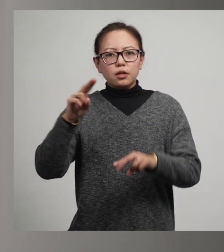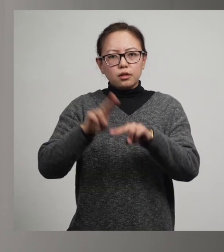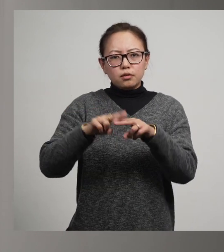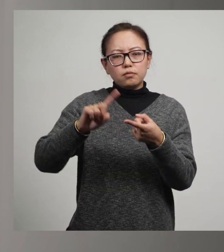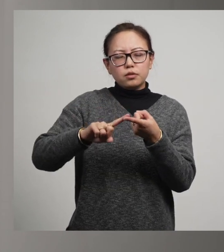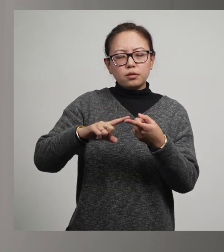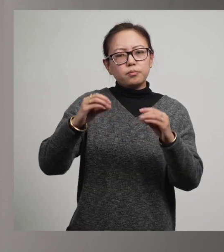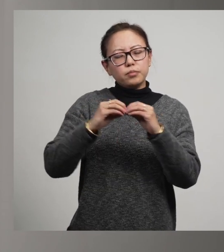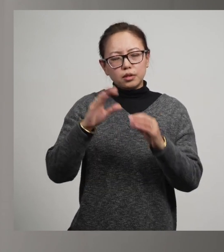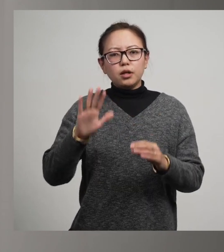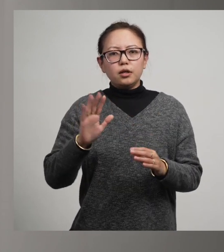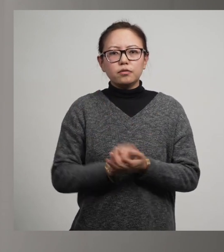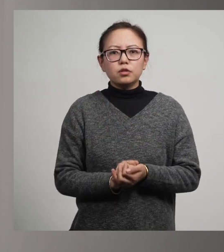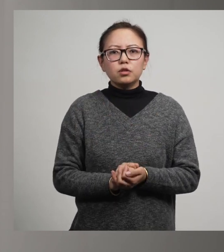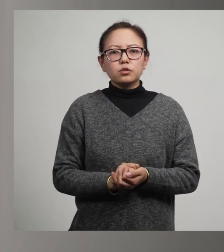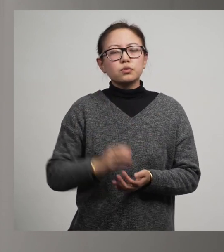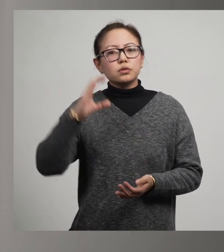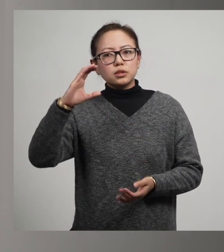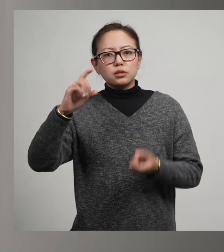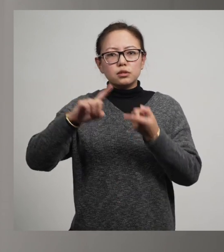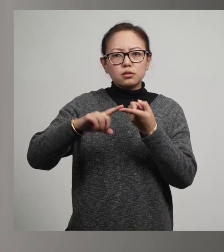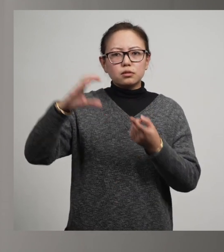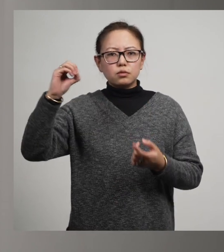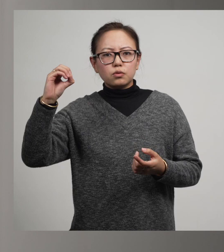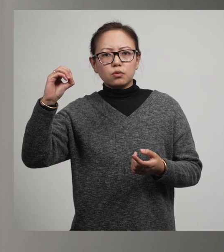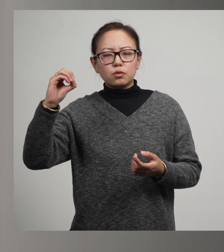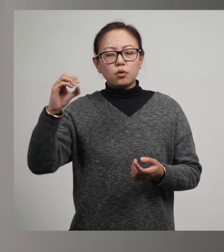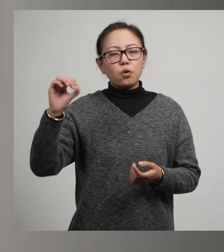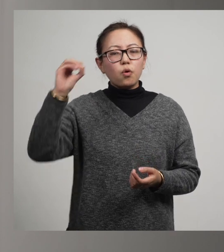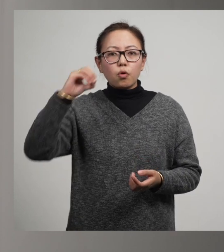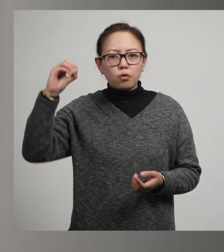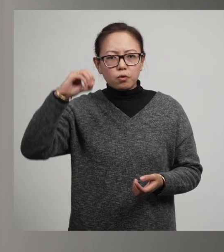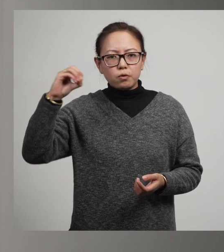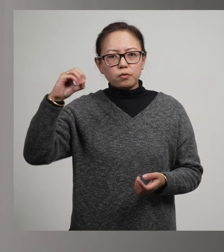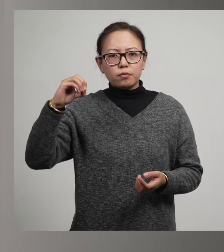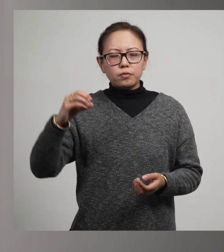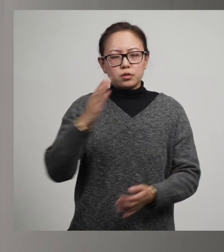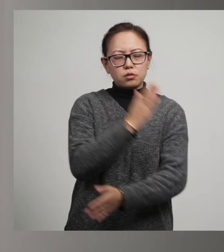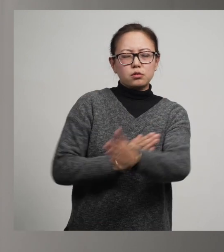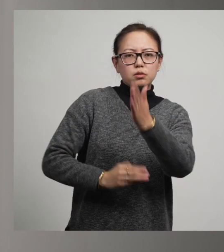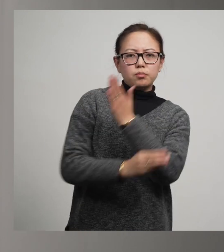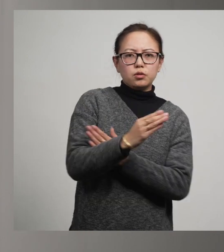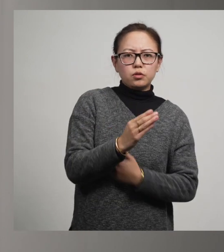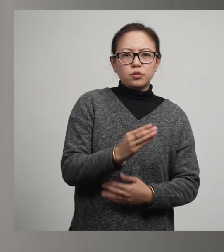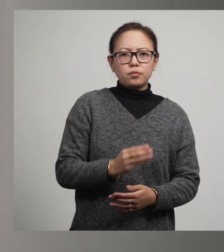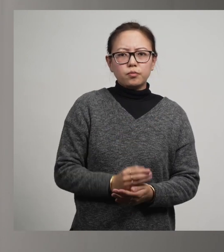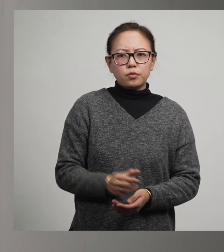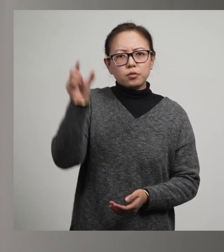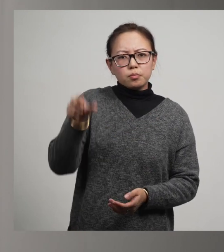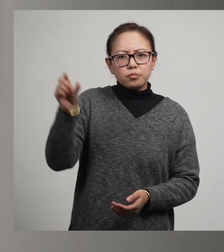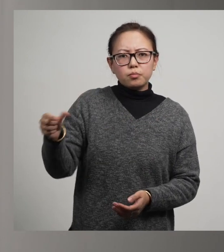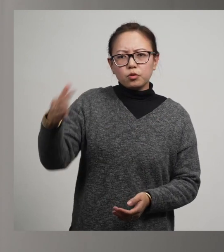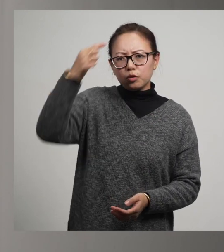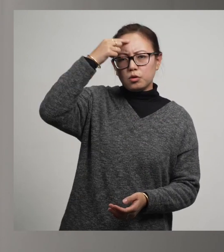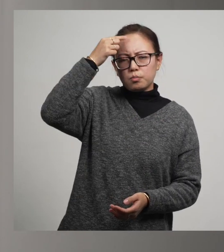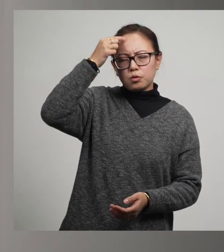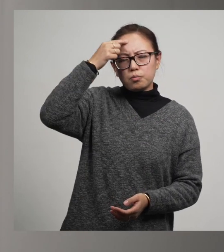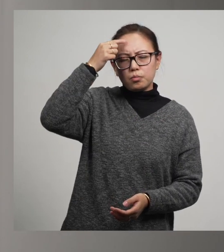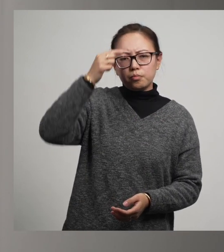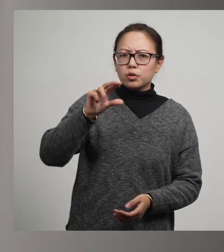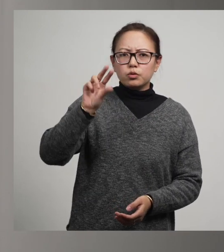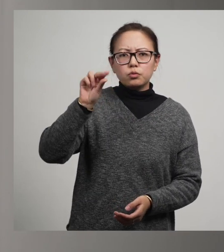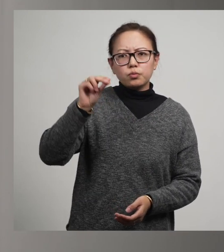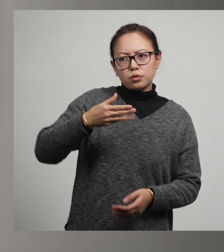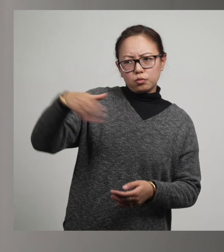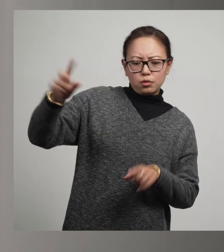the CEO Office of Persons with Disabilities will be able to vote